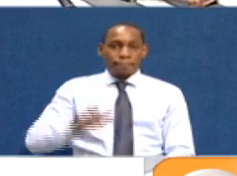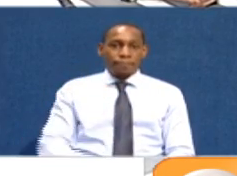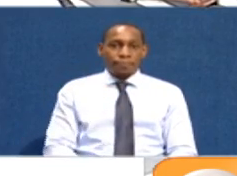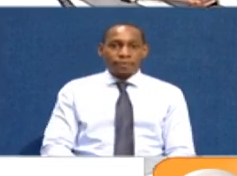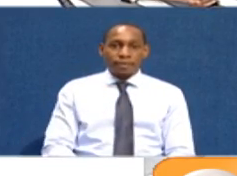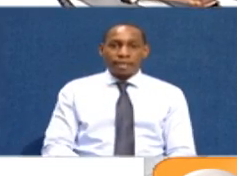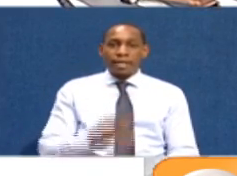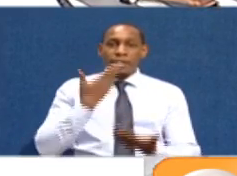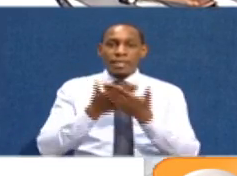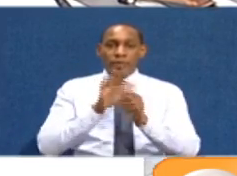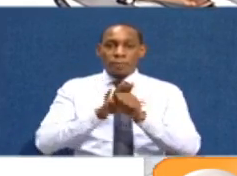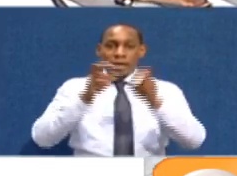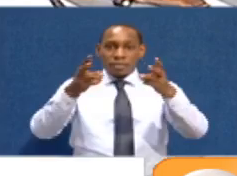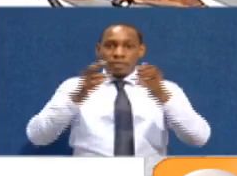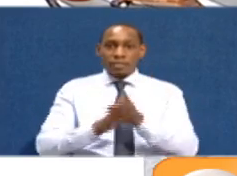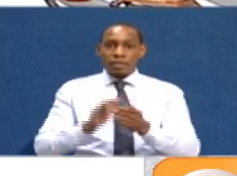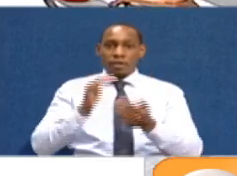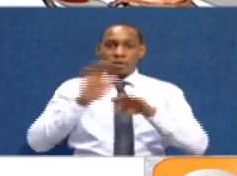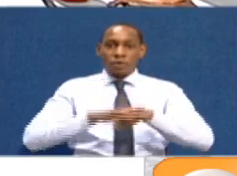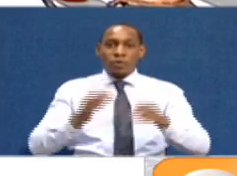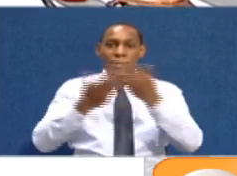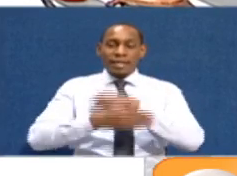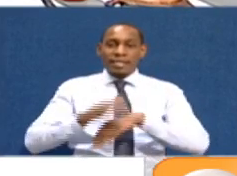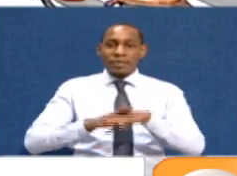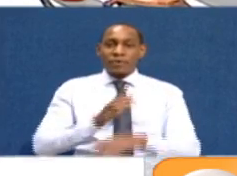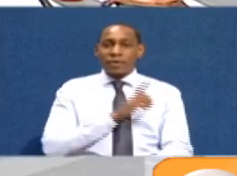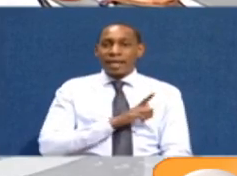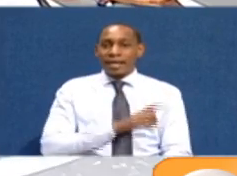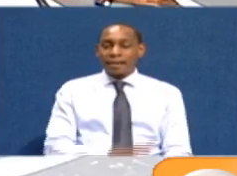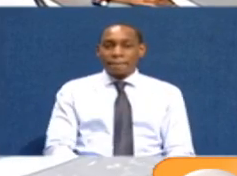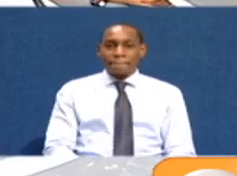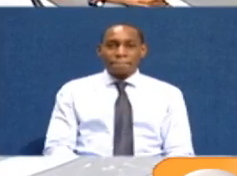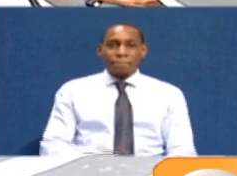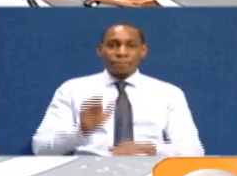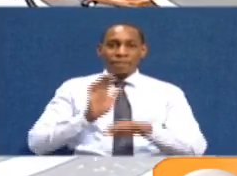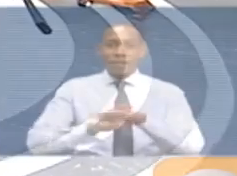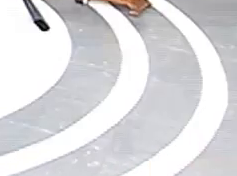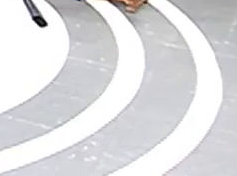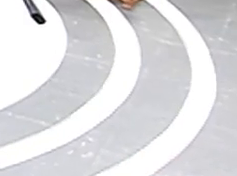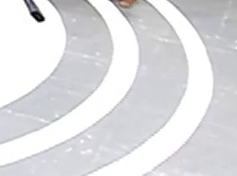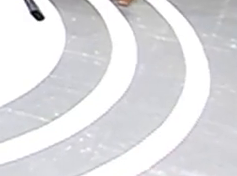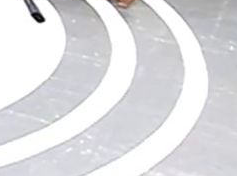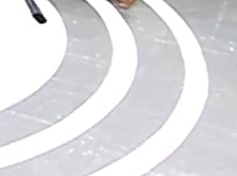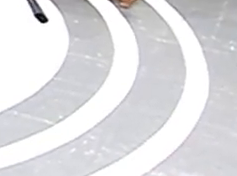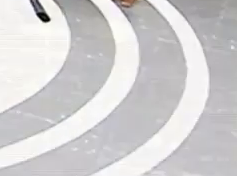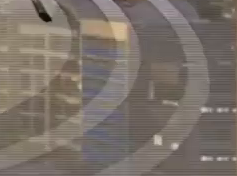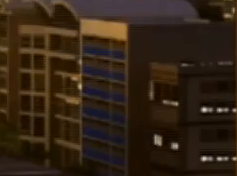JKL. Thanks so much for watching. Good night. Good luck. God bless.